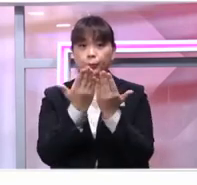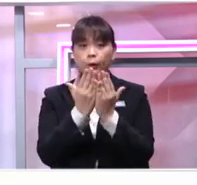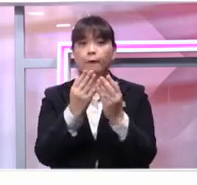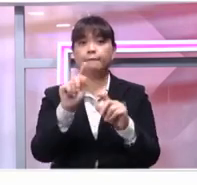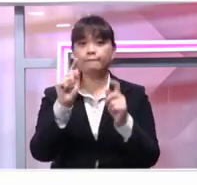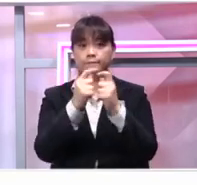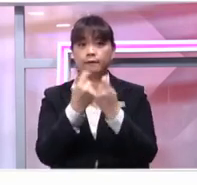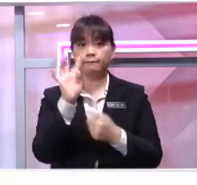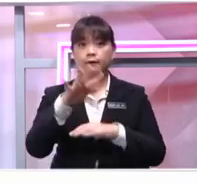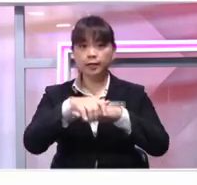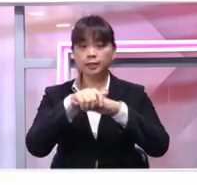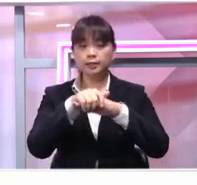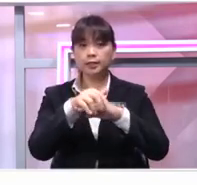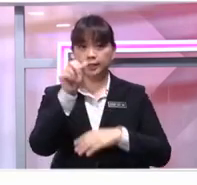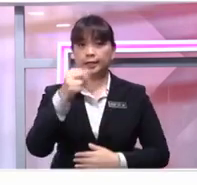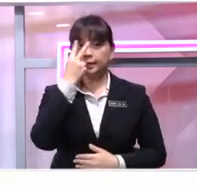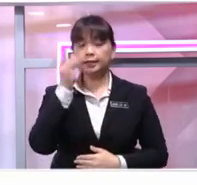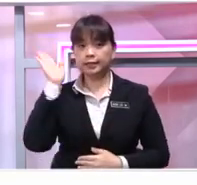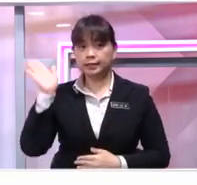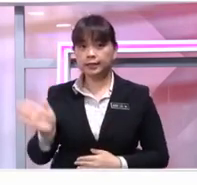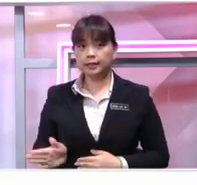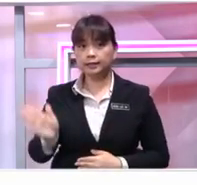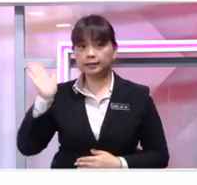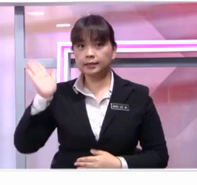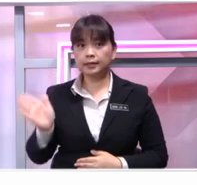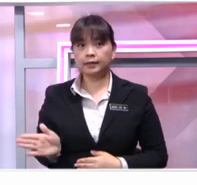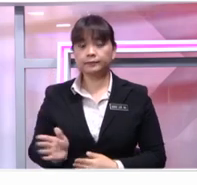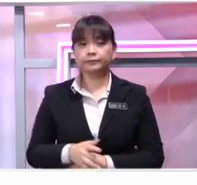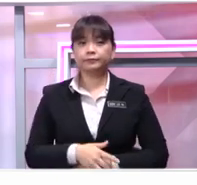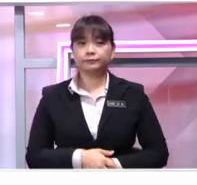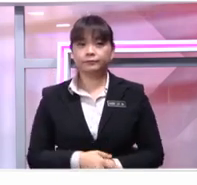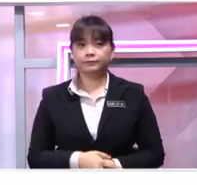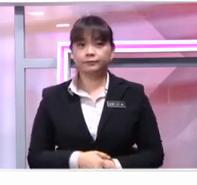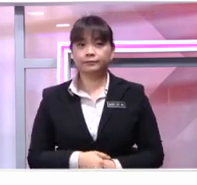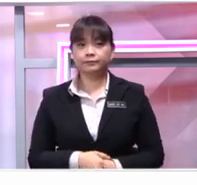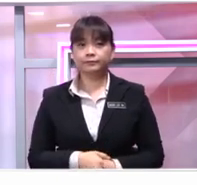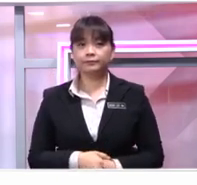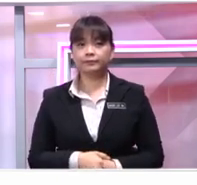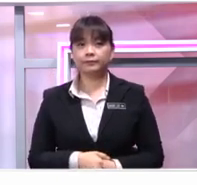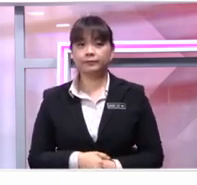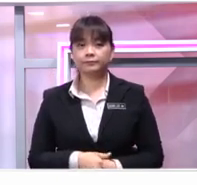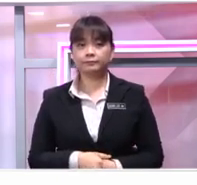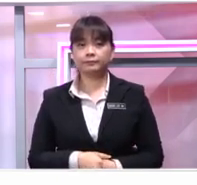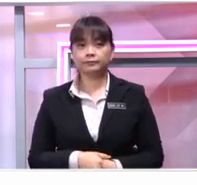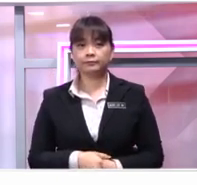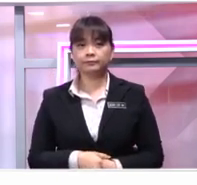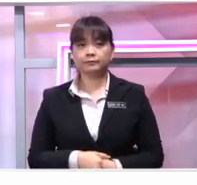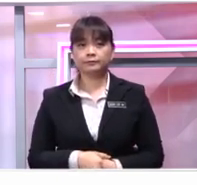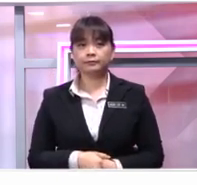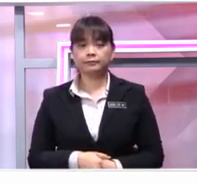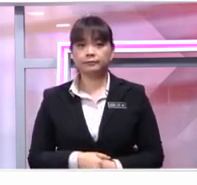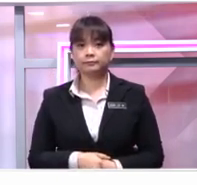update their status all the time. I don't want to know what someone is buying at the